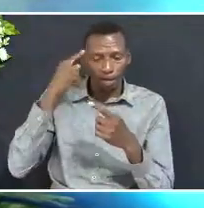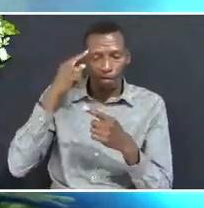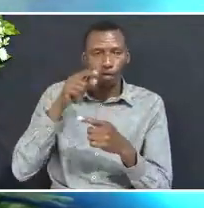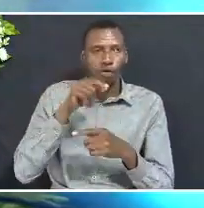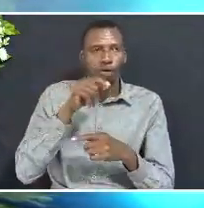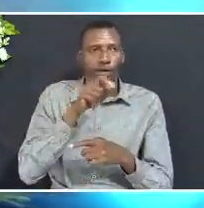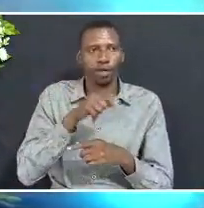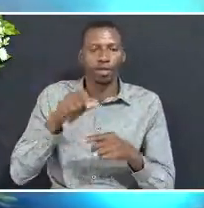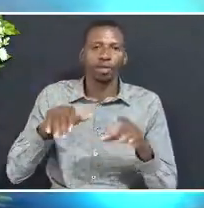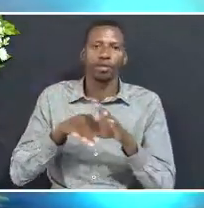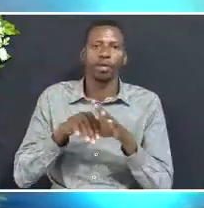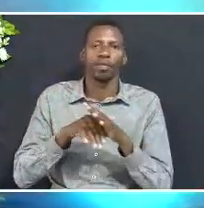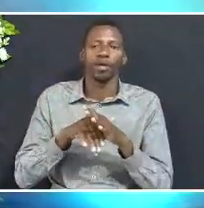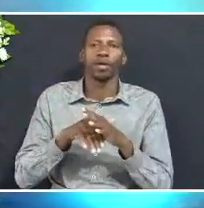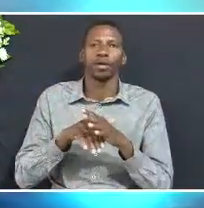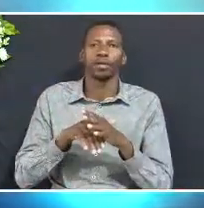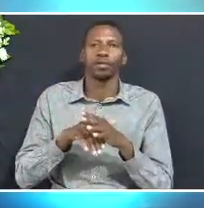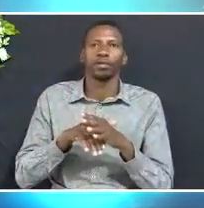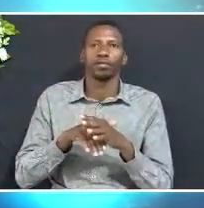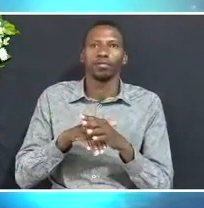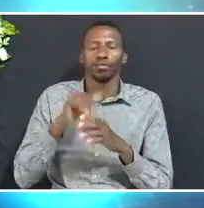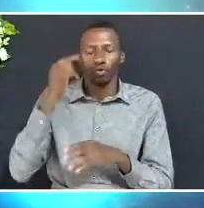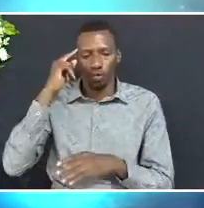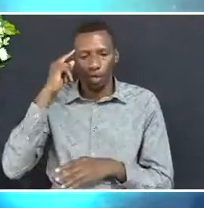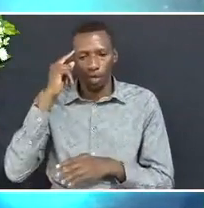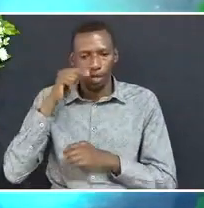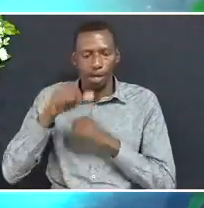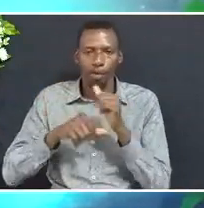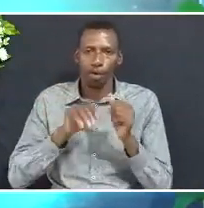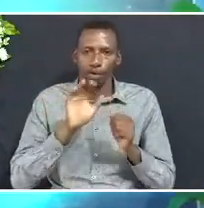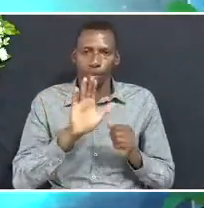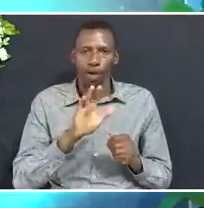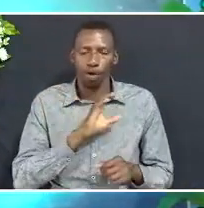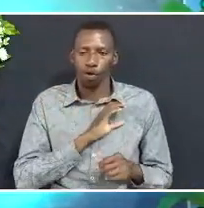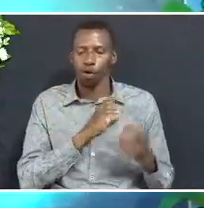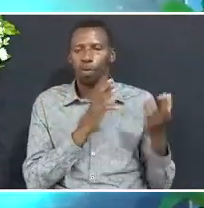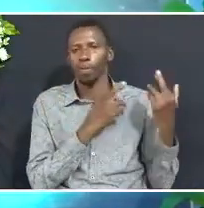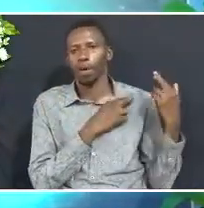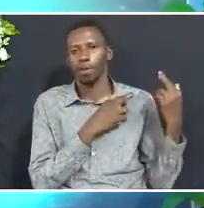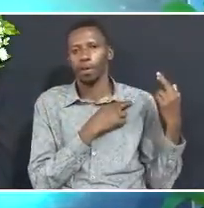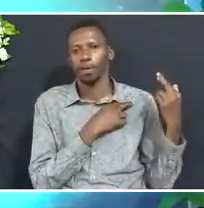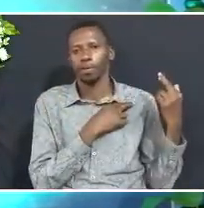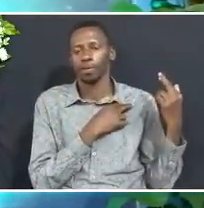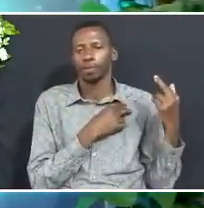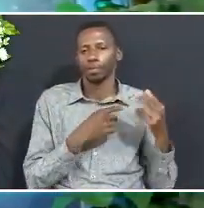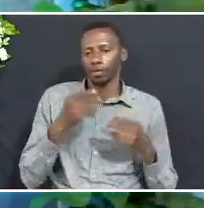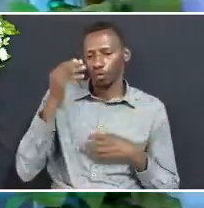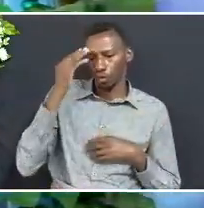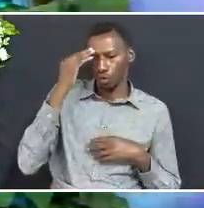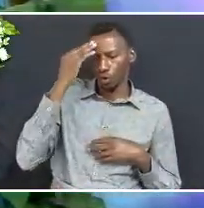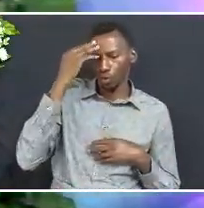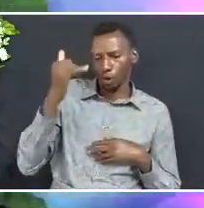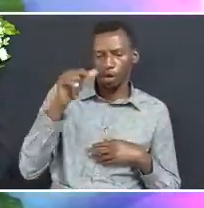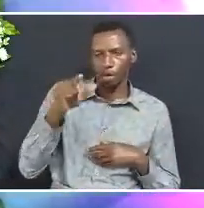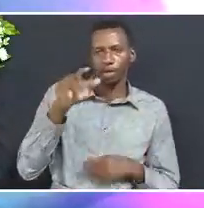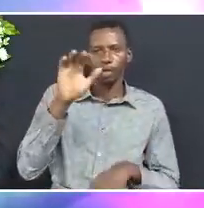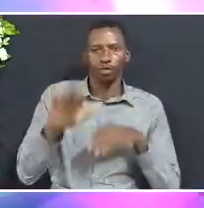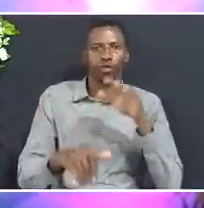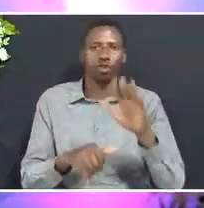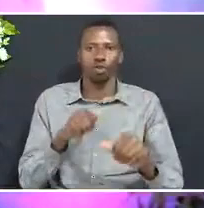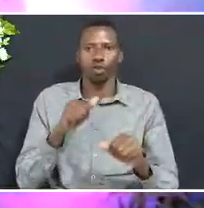member to mind his own business, to know why he has been called